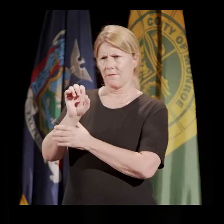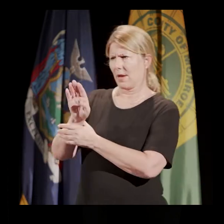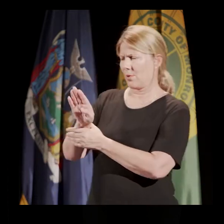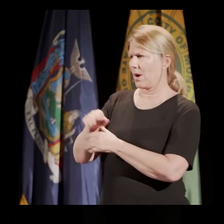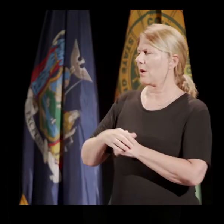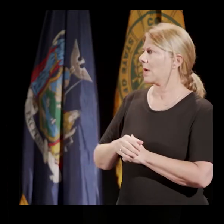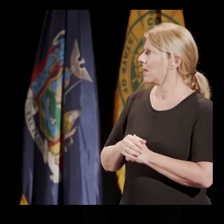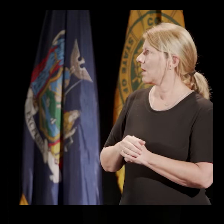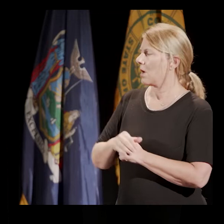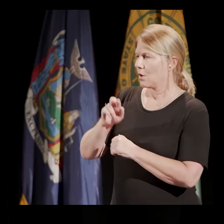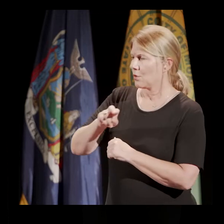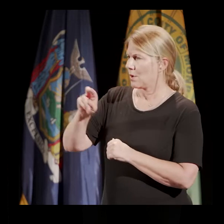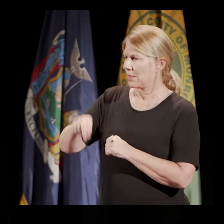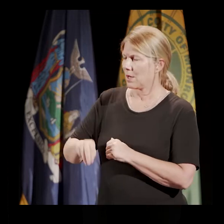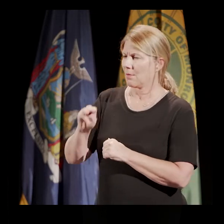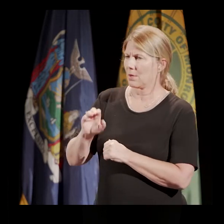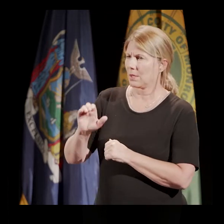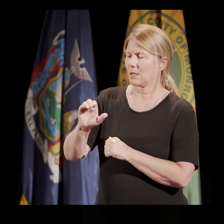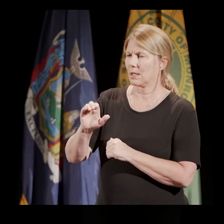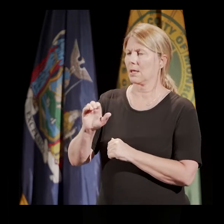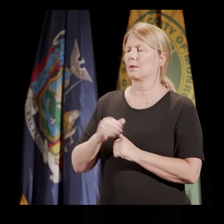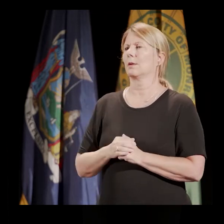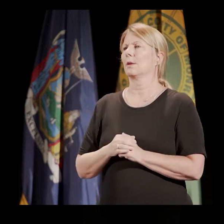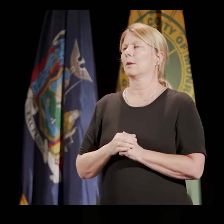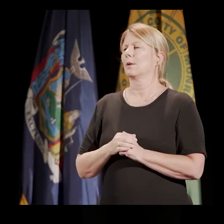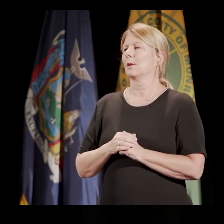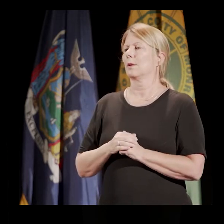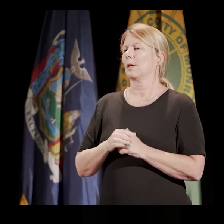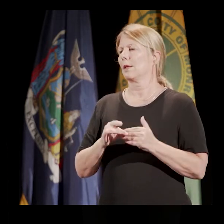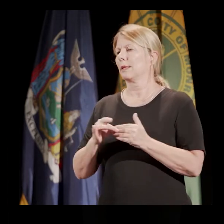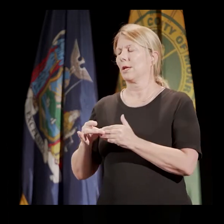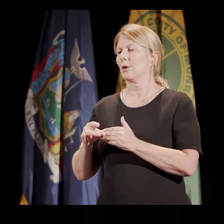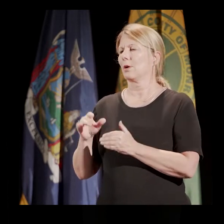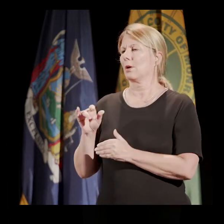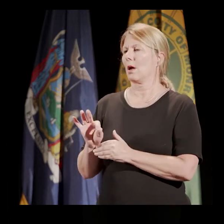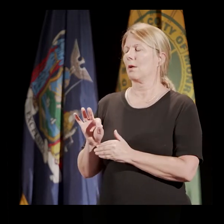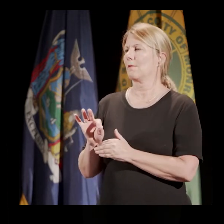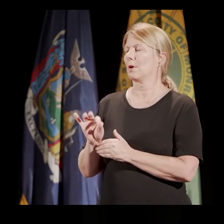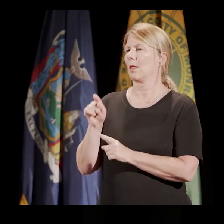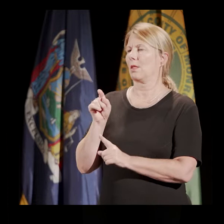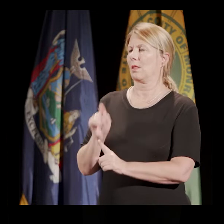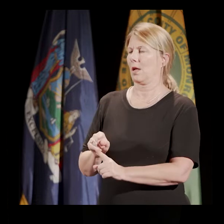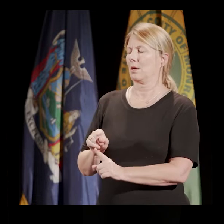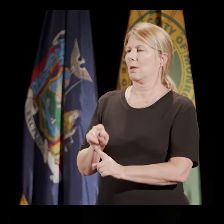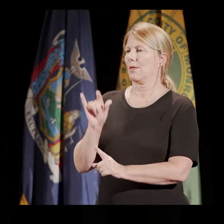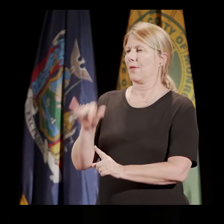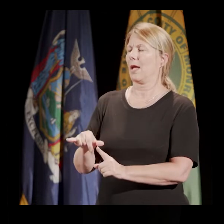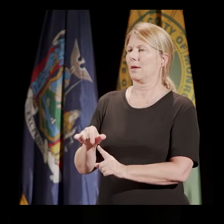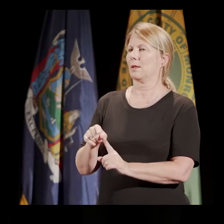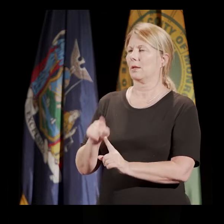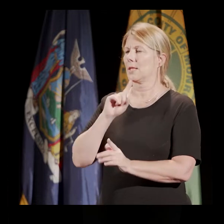Porter of the Rochester Monroe County Anti-Poverty Initiative and Carol Wheeler, our manager of housing. Again, that is an